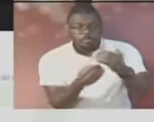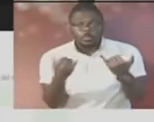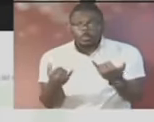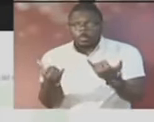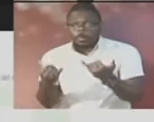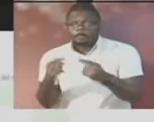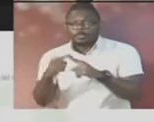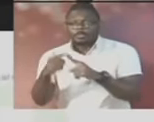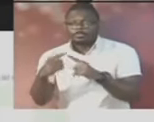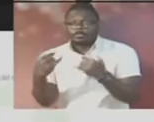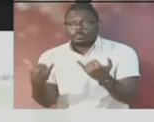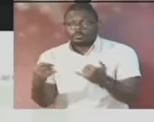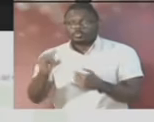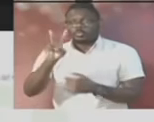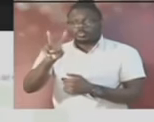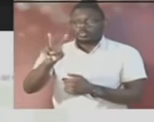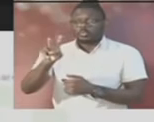to